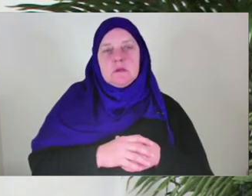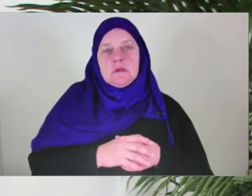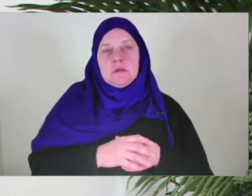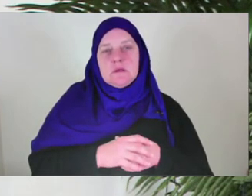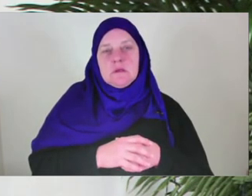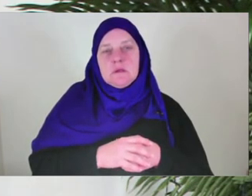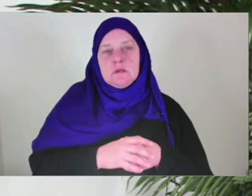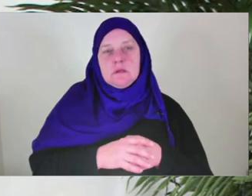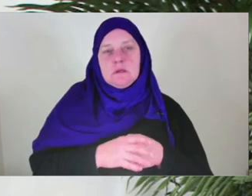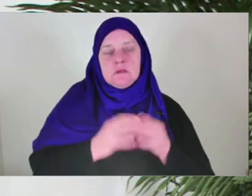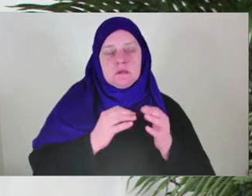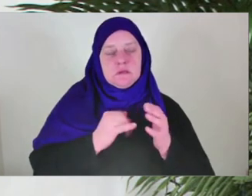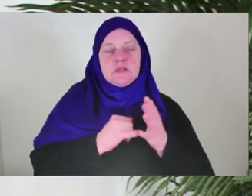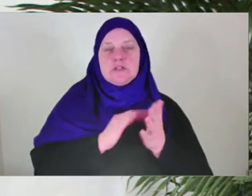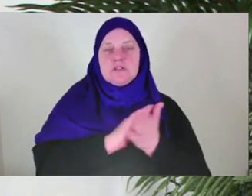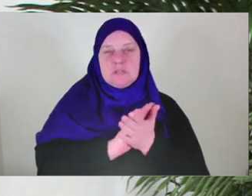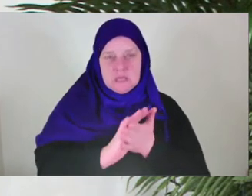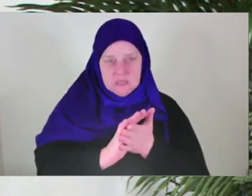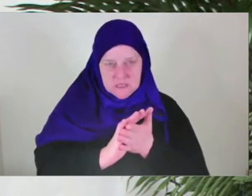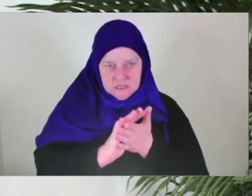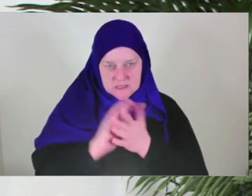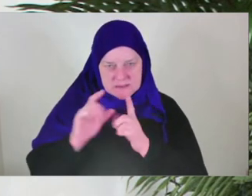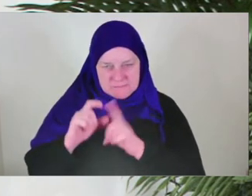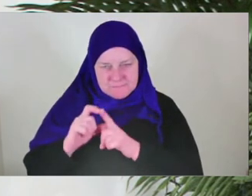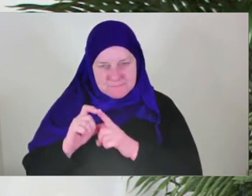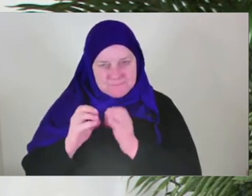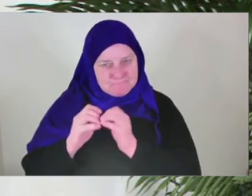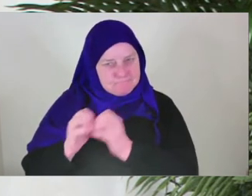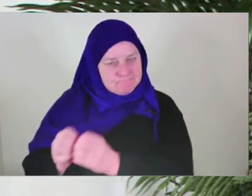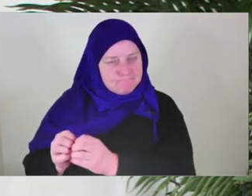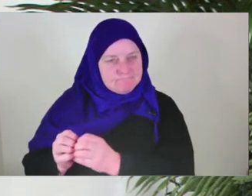Sheikh Dehnawi, you're missing out. Take this opportunity